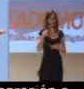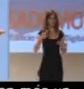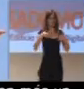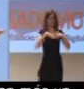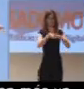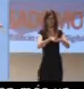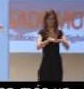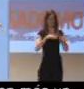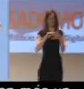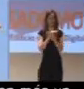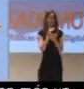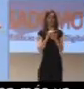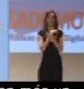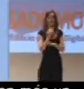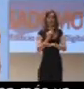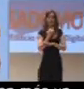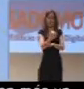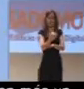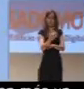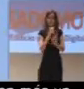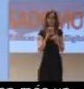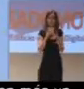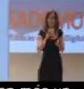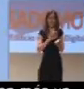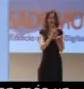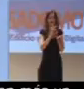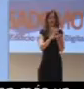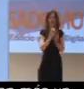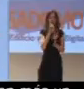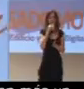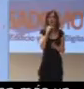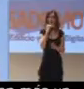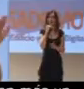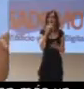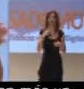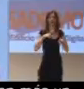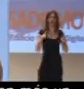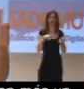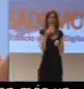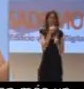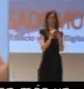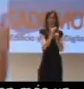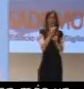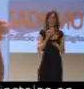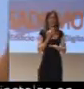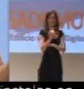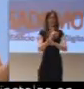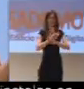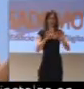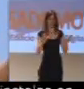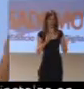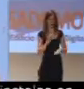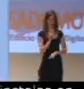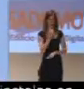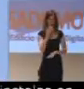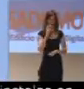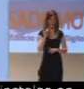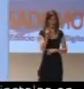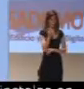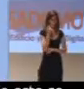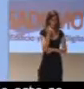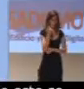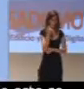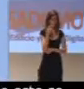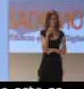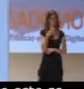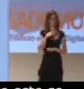integrate them and to have them as a product, as a service, something that you can